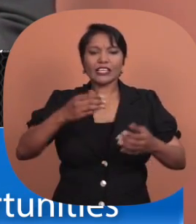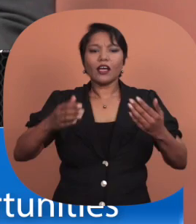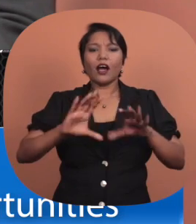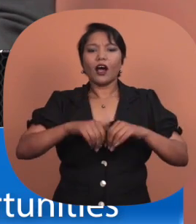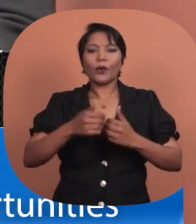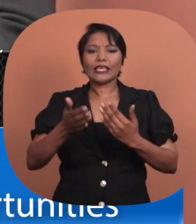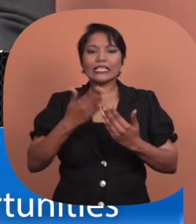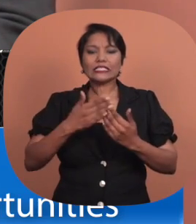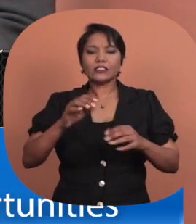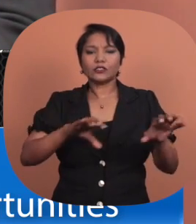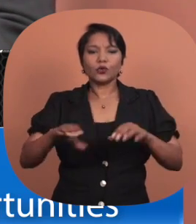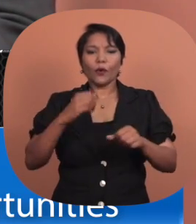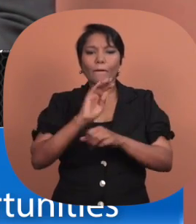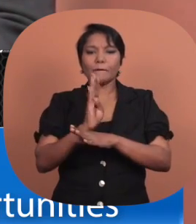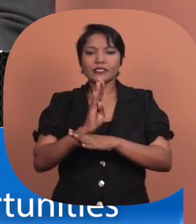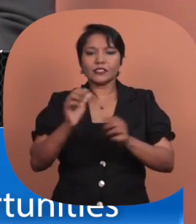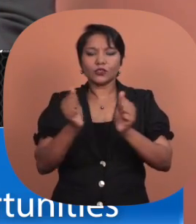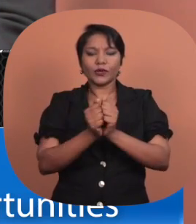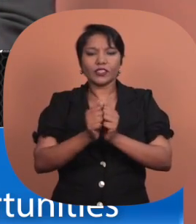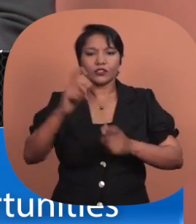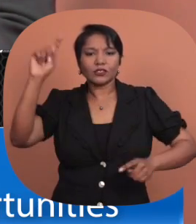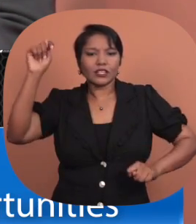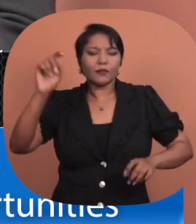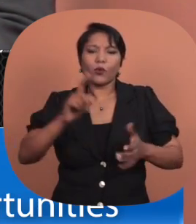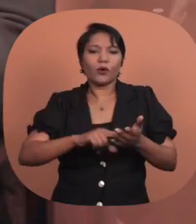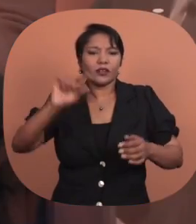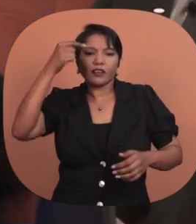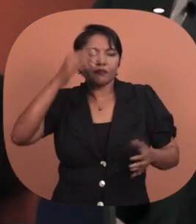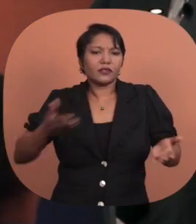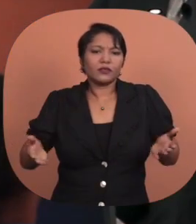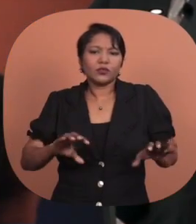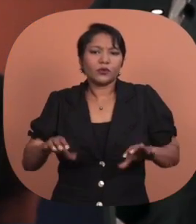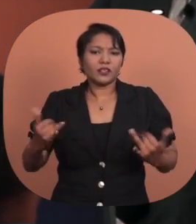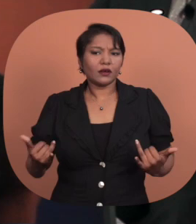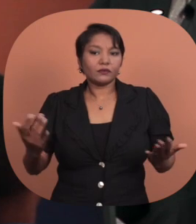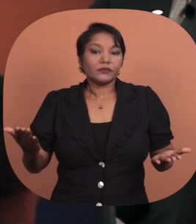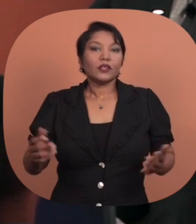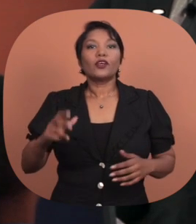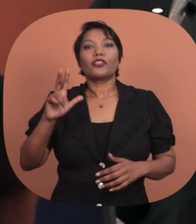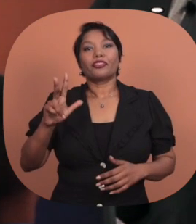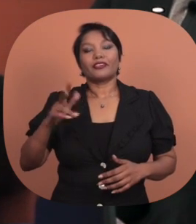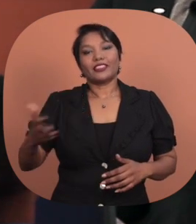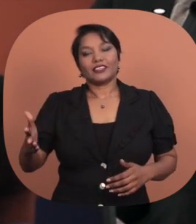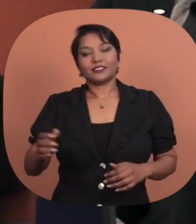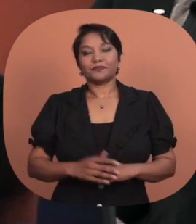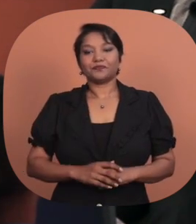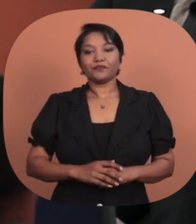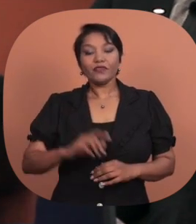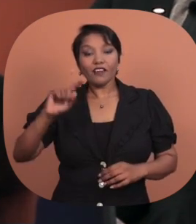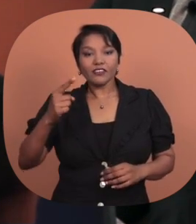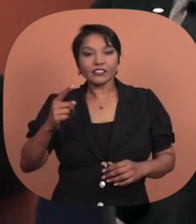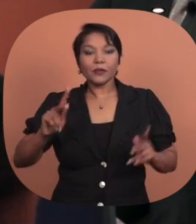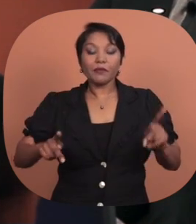How specifically is iGovTT participating? Well, actually, there are 3 aspects to it. One is the